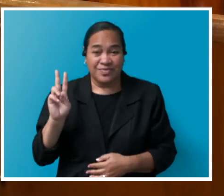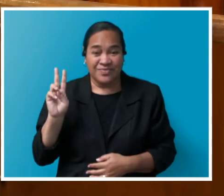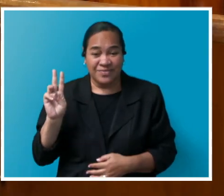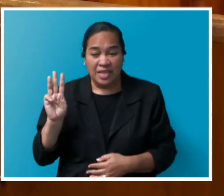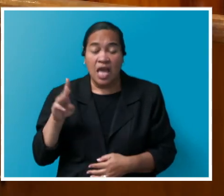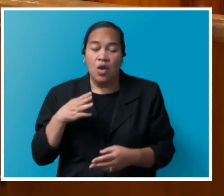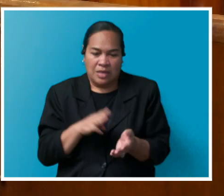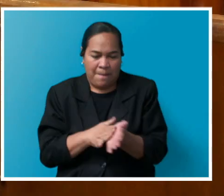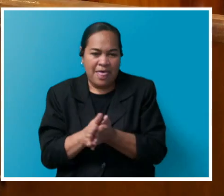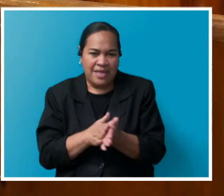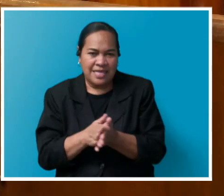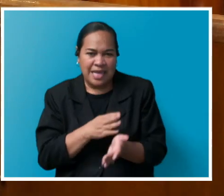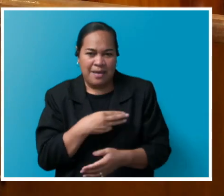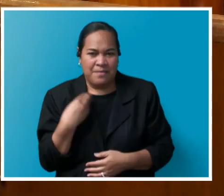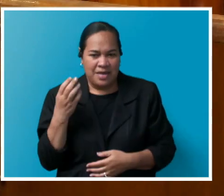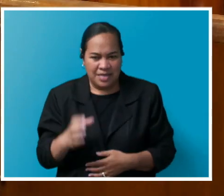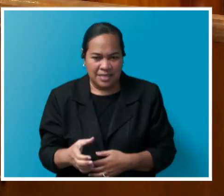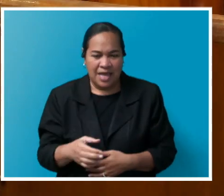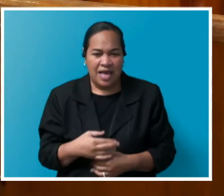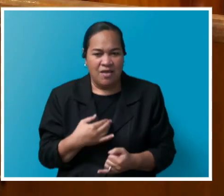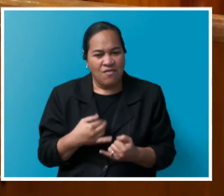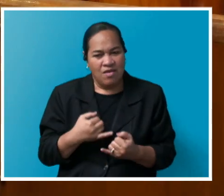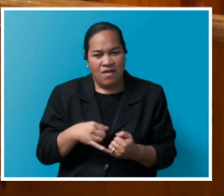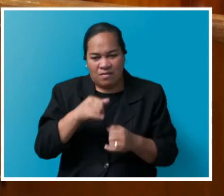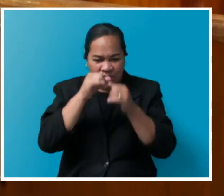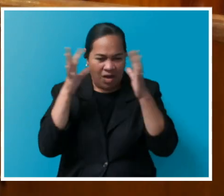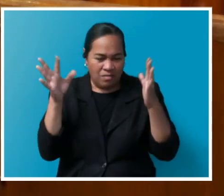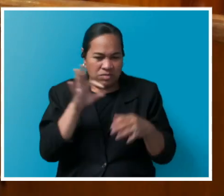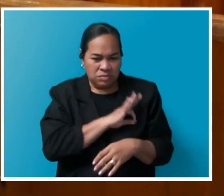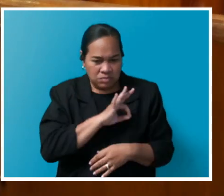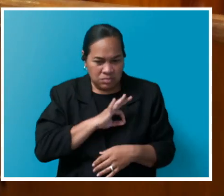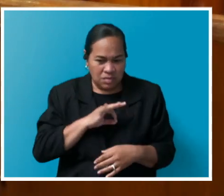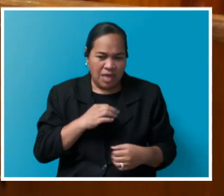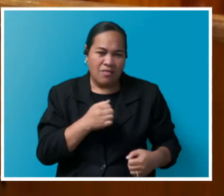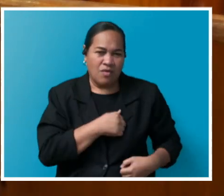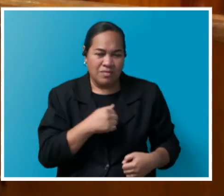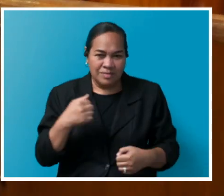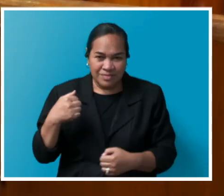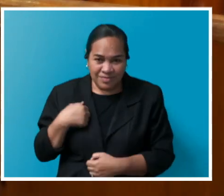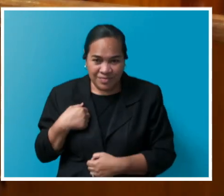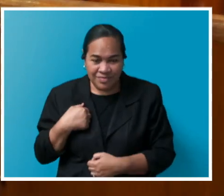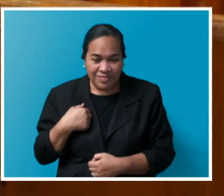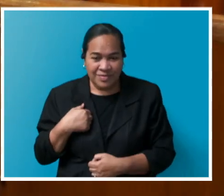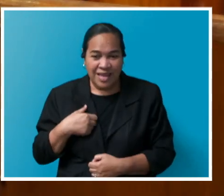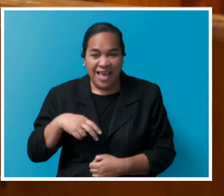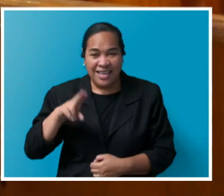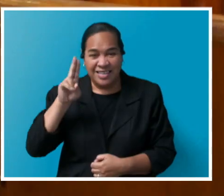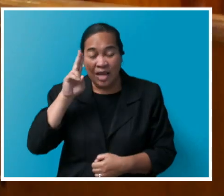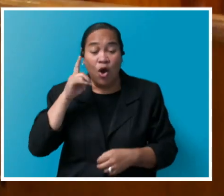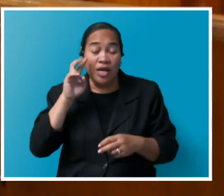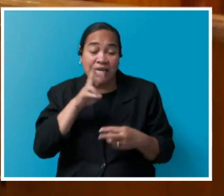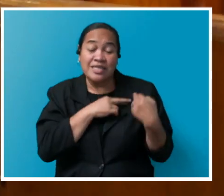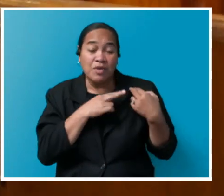minister, but he was decorated with a military British Empire medal as a scout during the war.